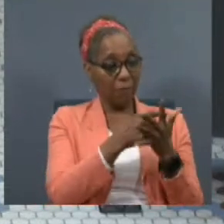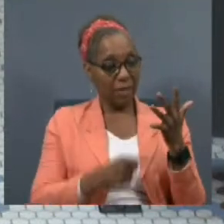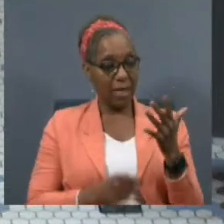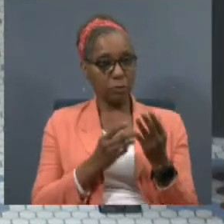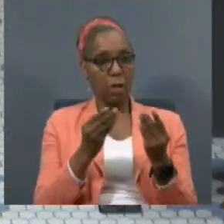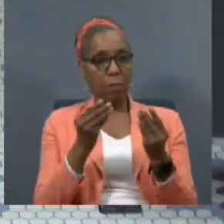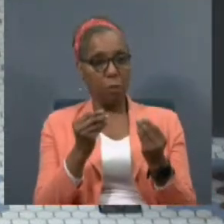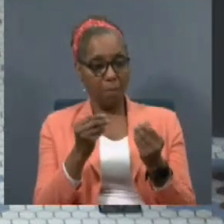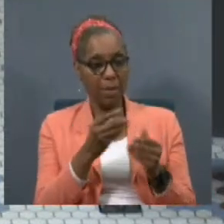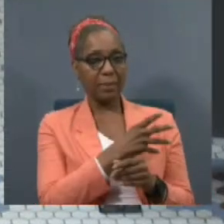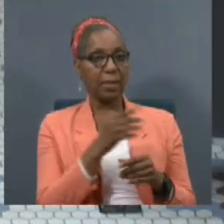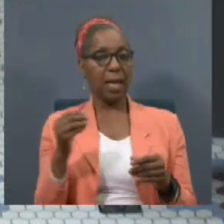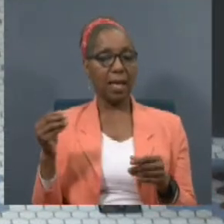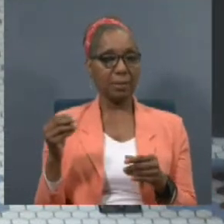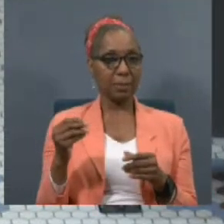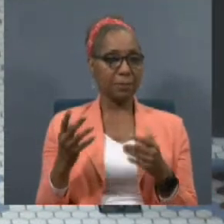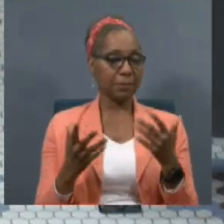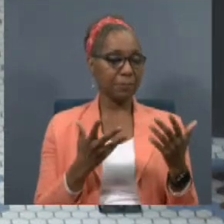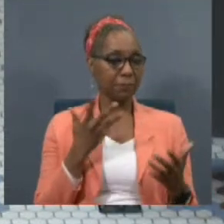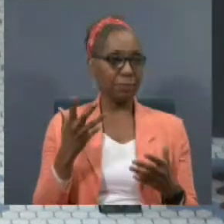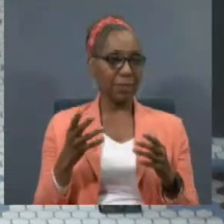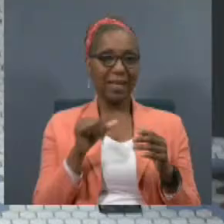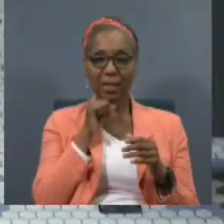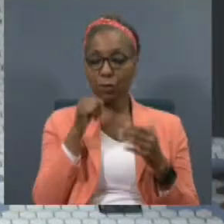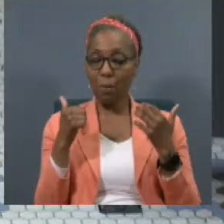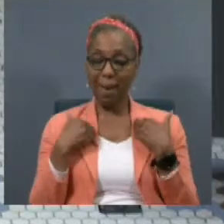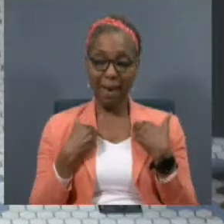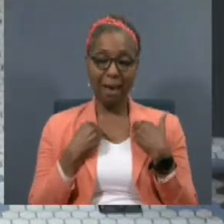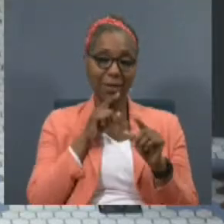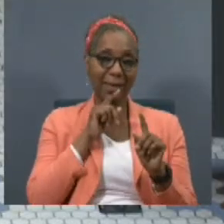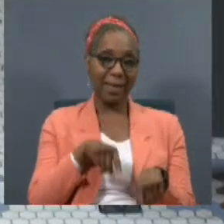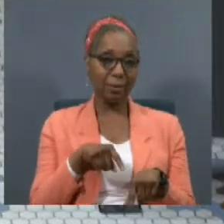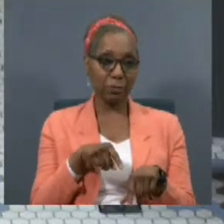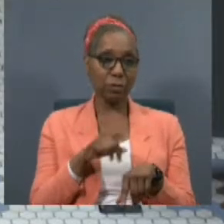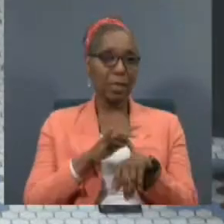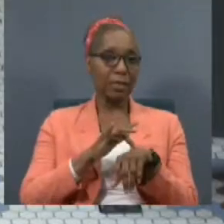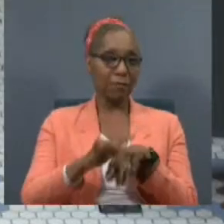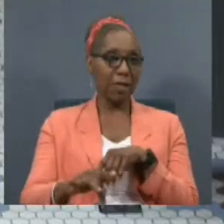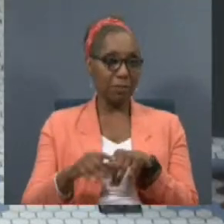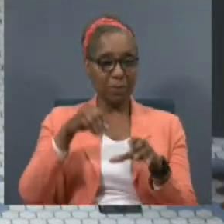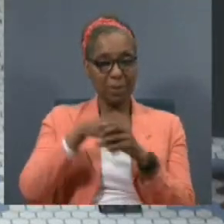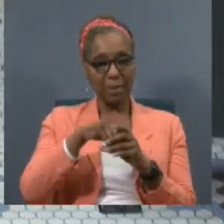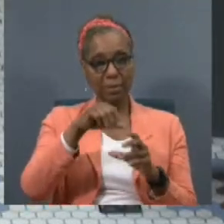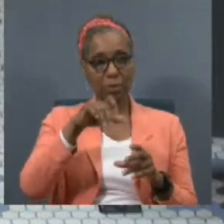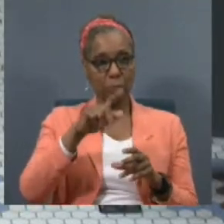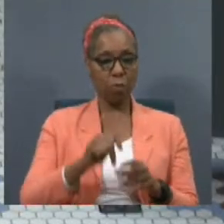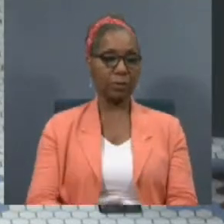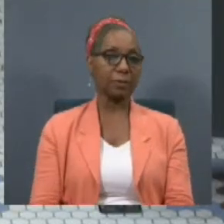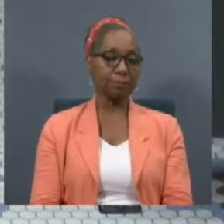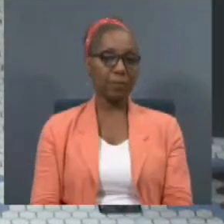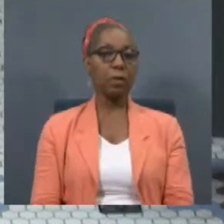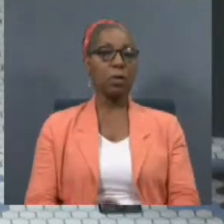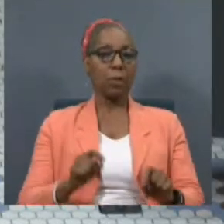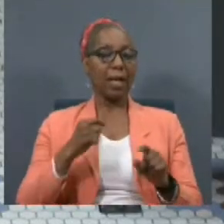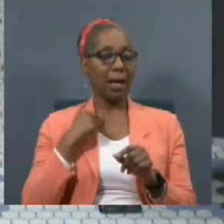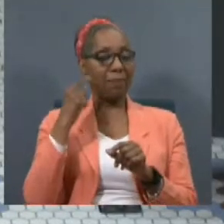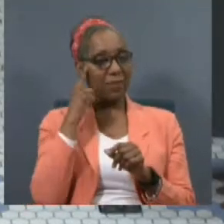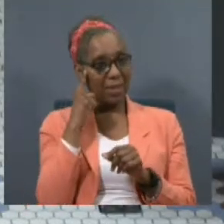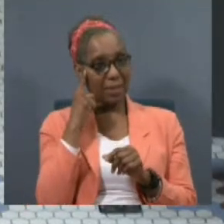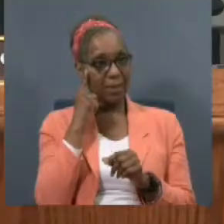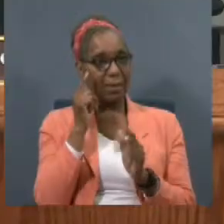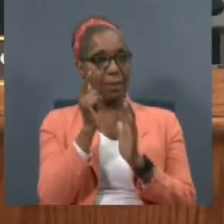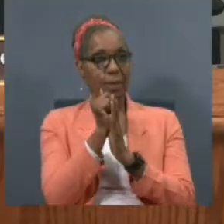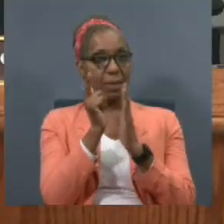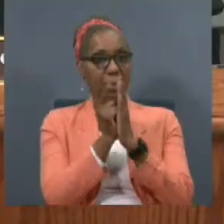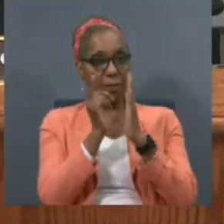properties. So I don't have an answer to availability within the port. And I think, you know, attorney